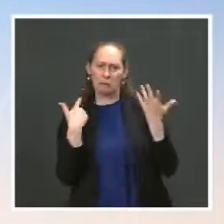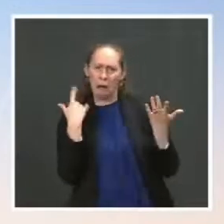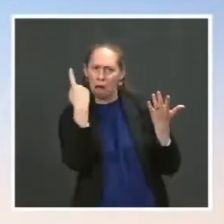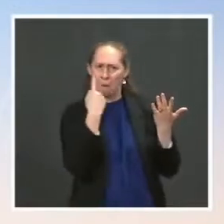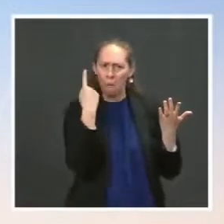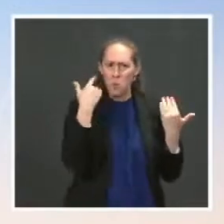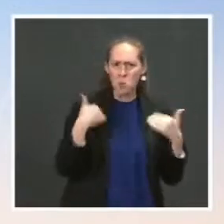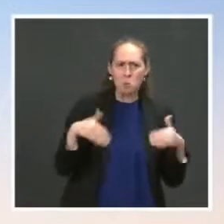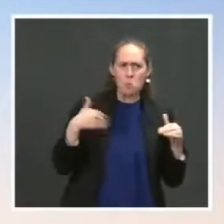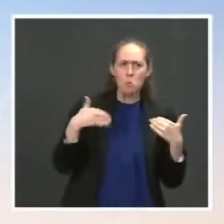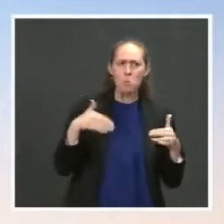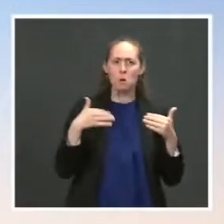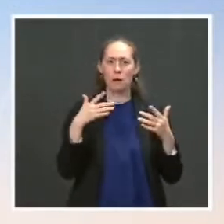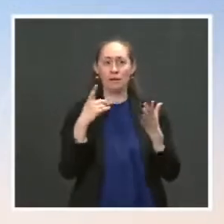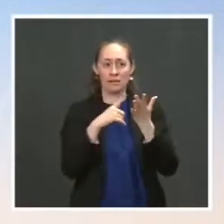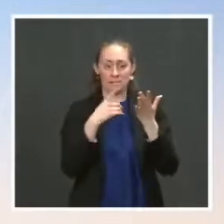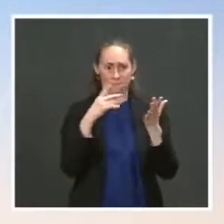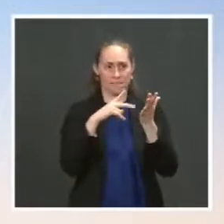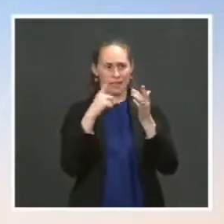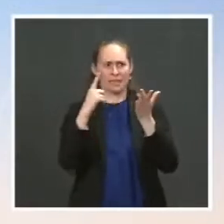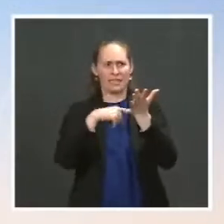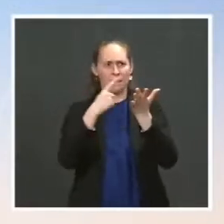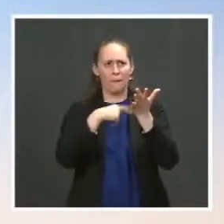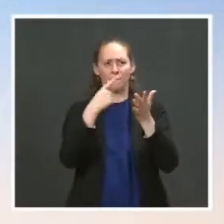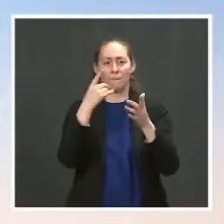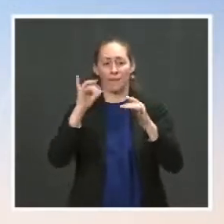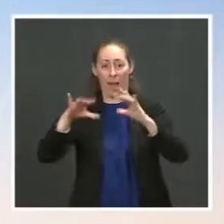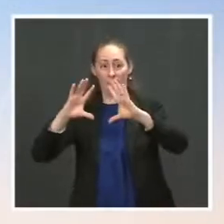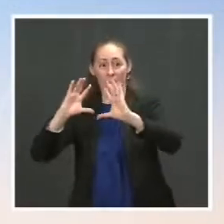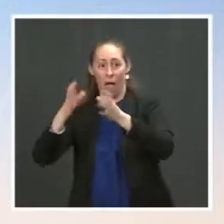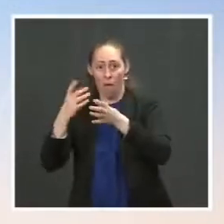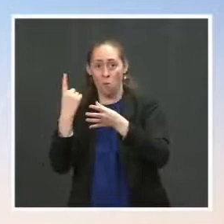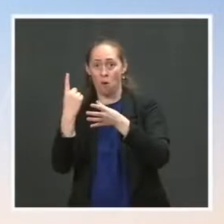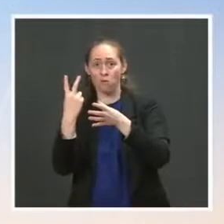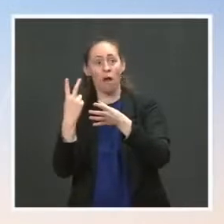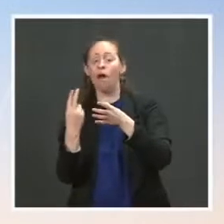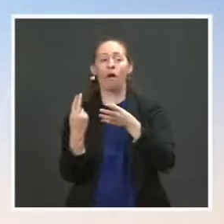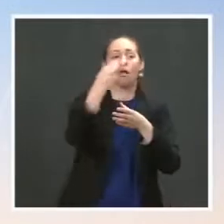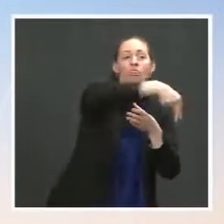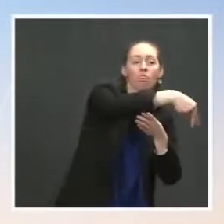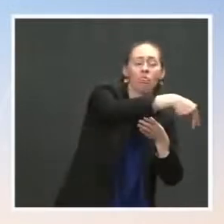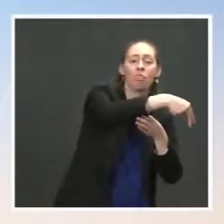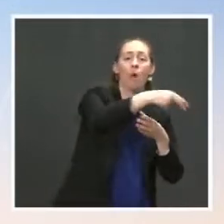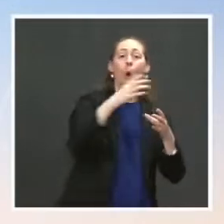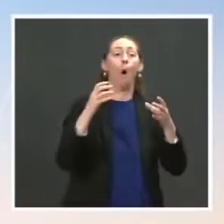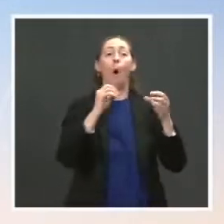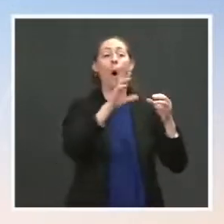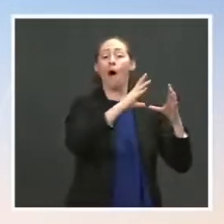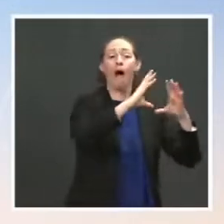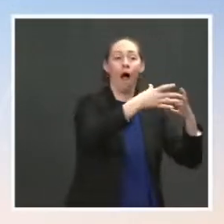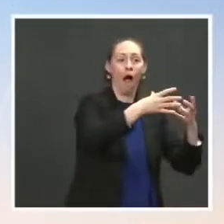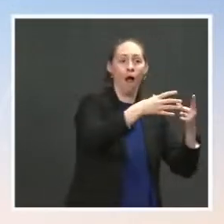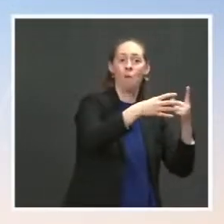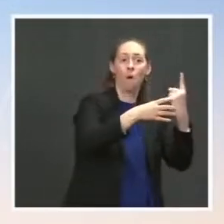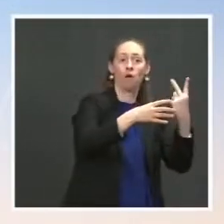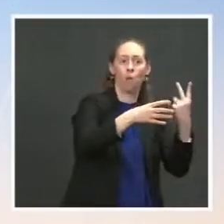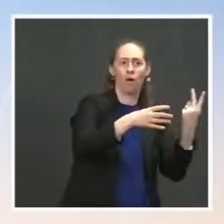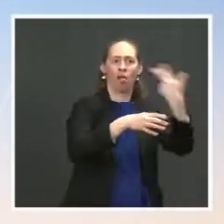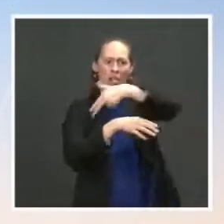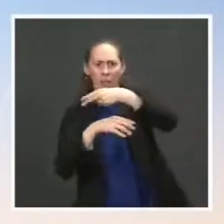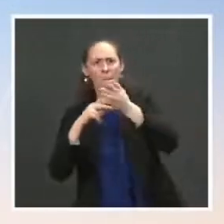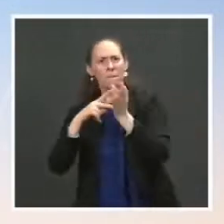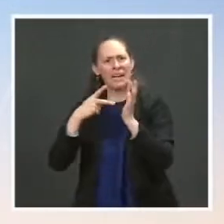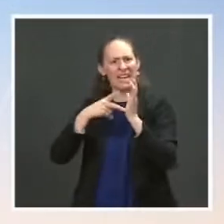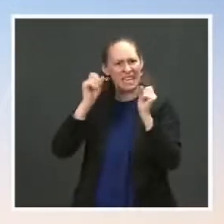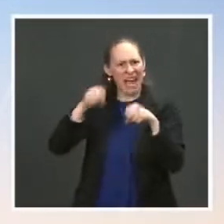three members of your own party could upend the president's legislative agenda. How are you guys recalibrating to deal